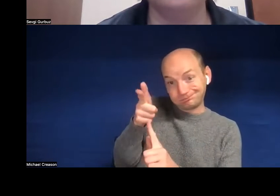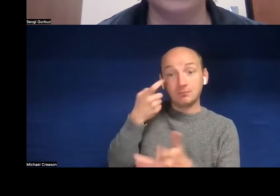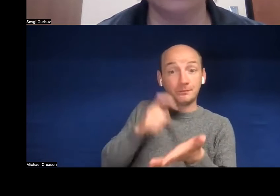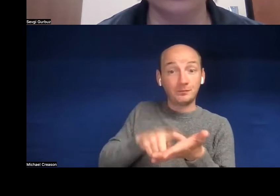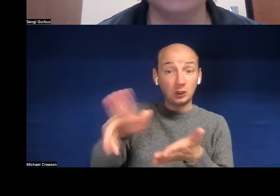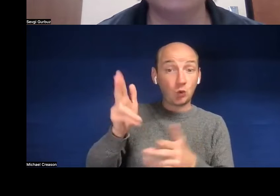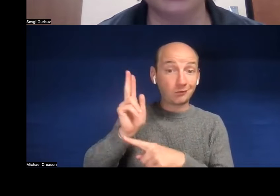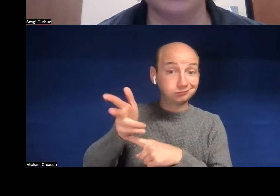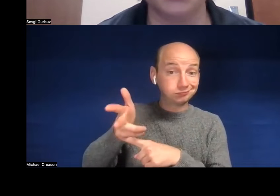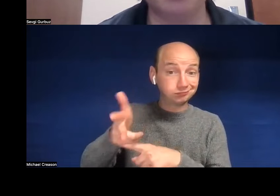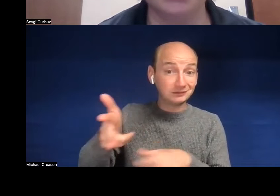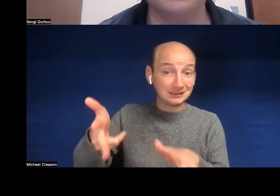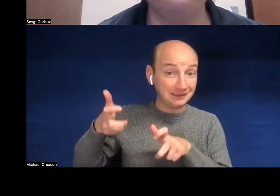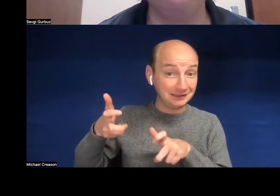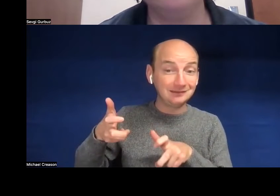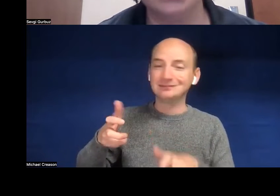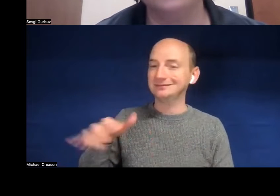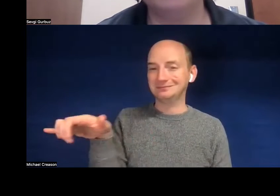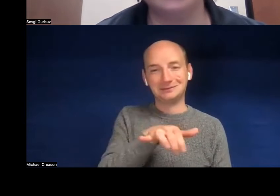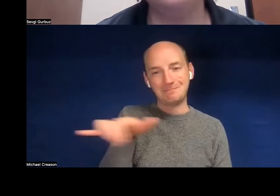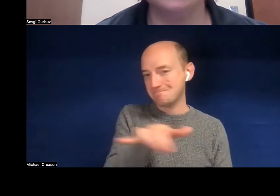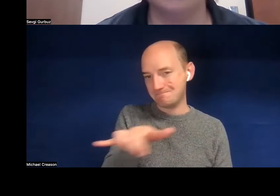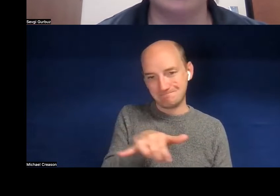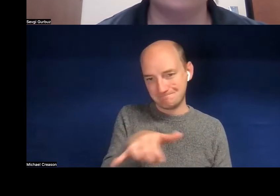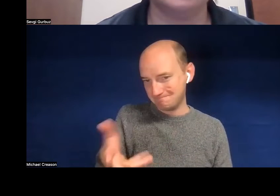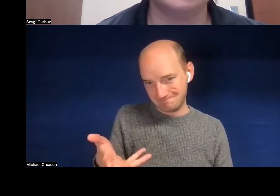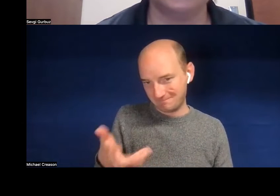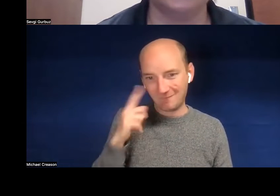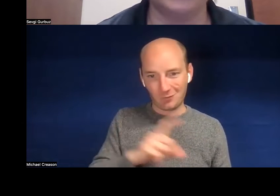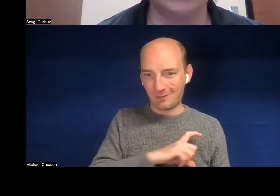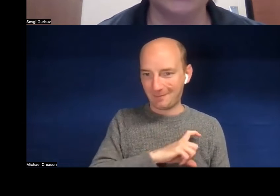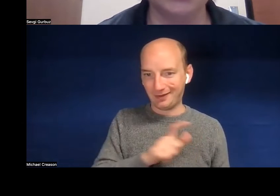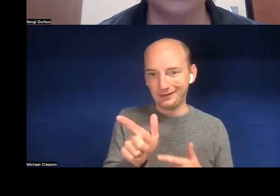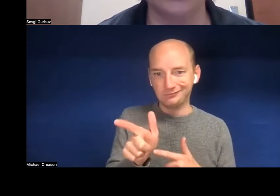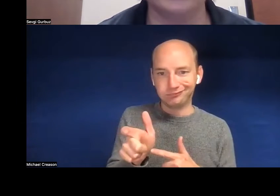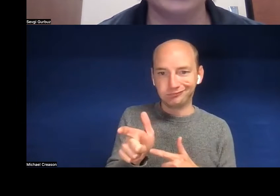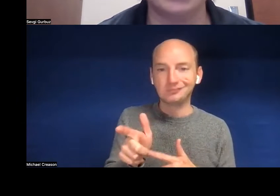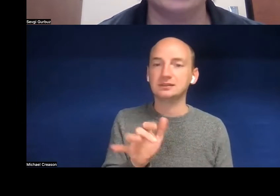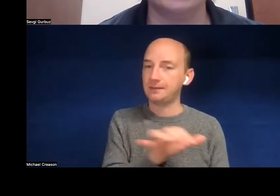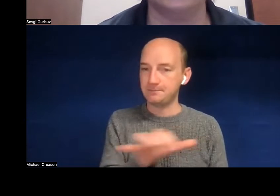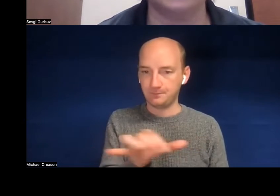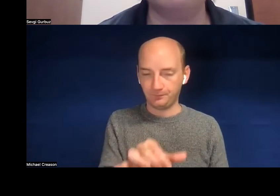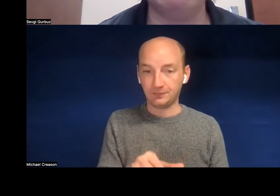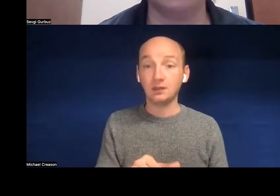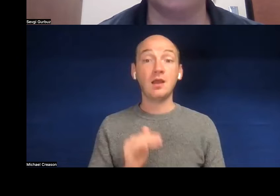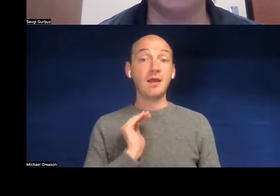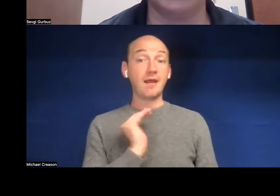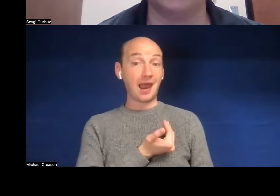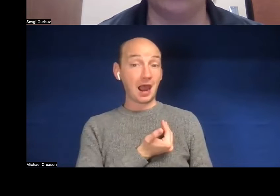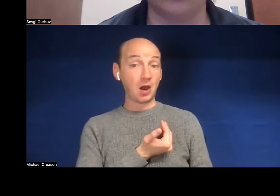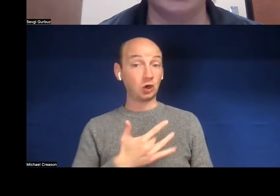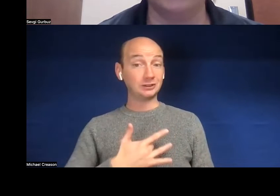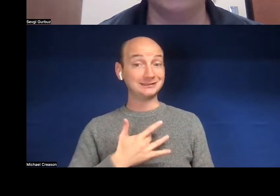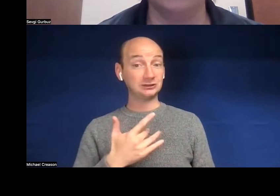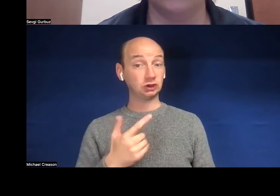at a moving vehicle to measure its speed. The benefit about the sensor that we're using, though, is that it doesn't measure